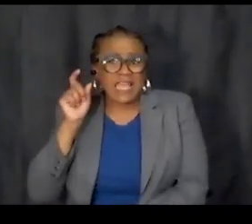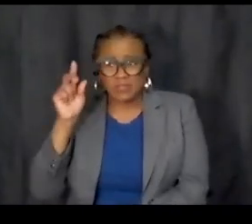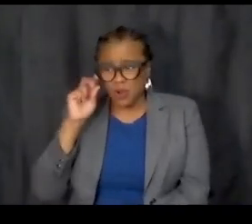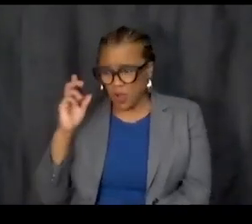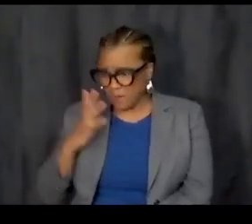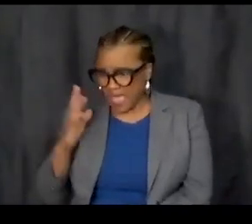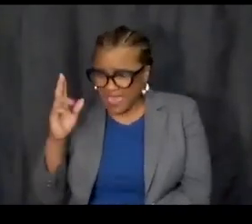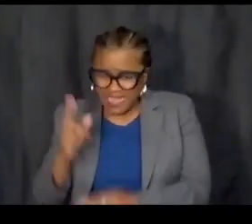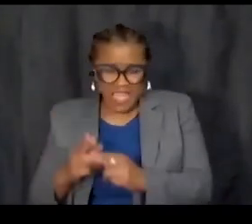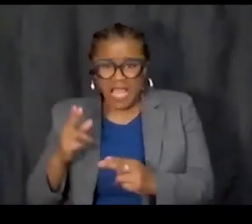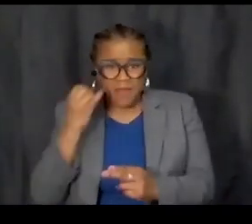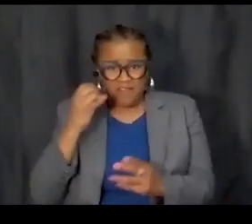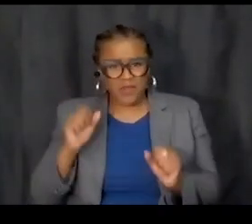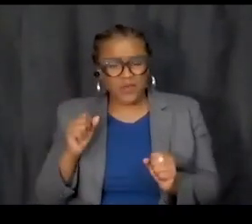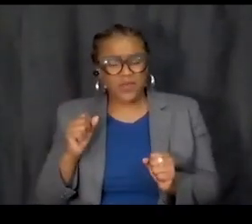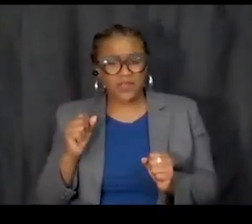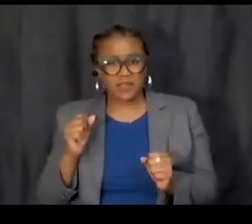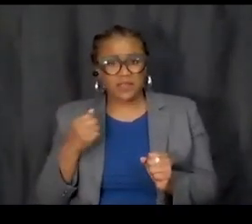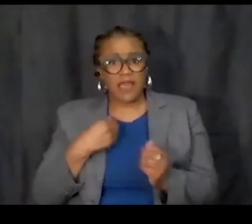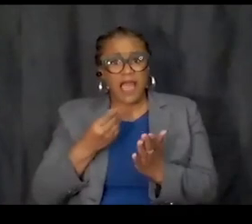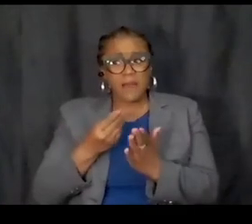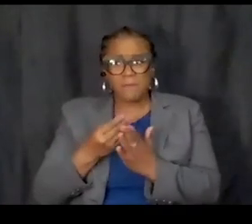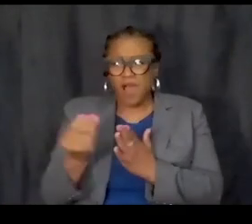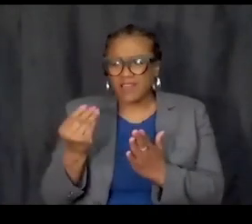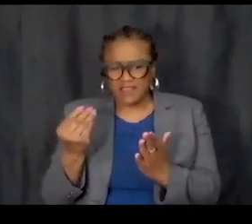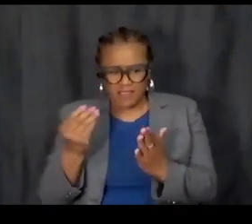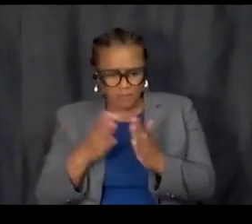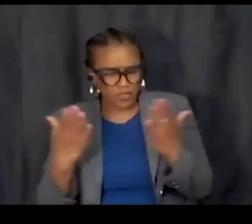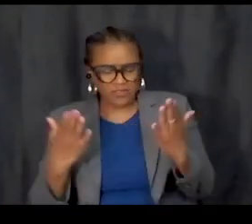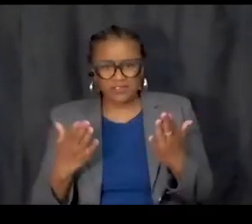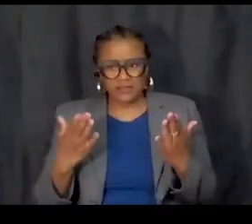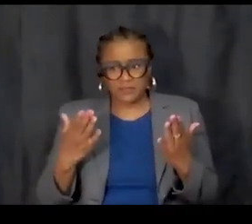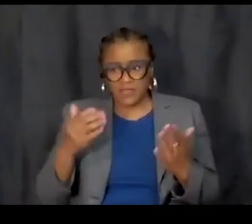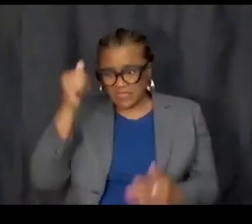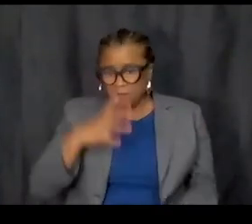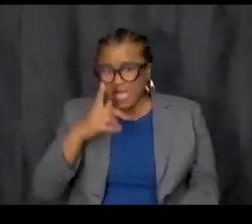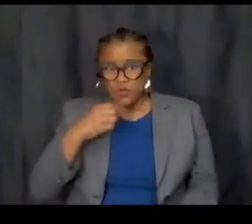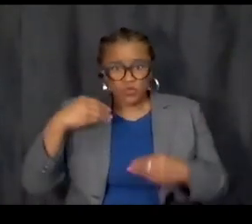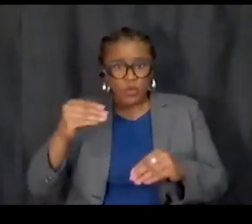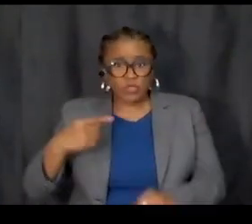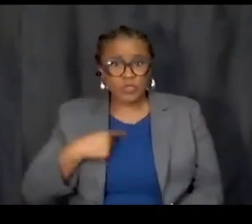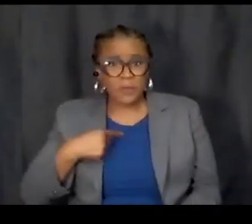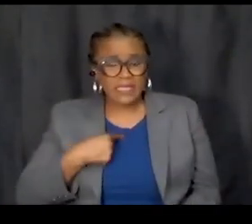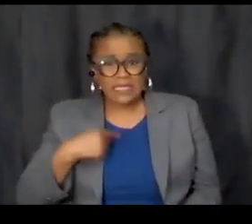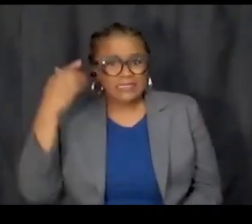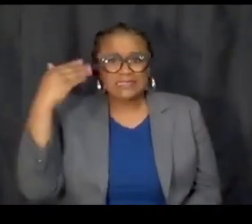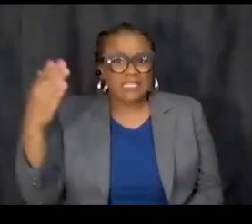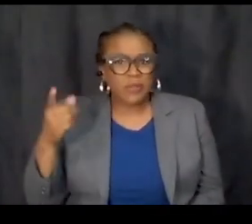walls. I bought a signed Baldwin book. The man who sold it to me didn't know